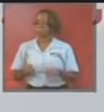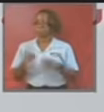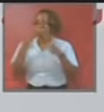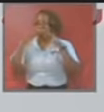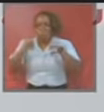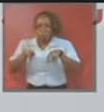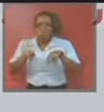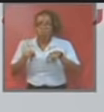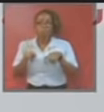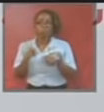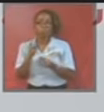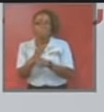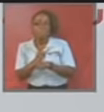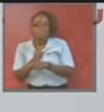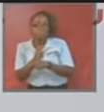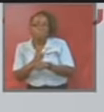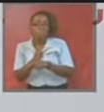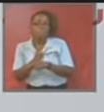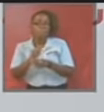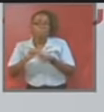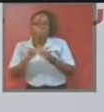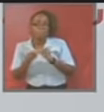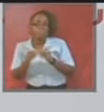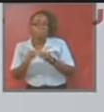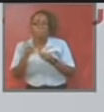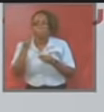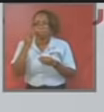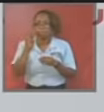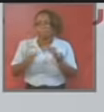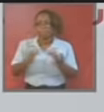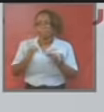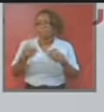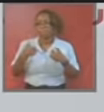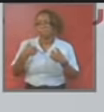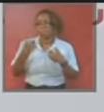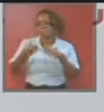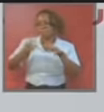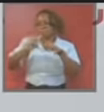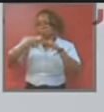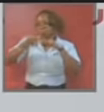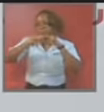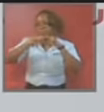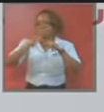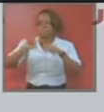if there was that great jump, and then of course look to see what the explanation was. So we'll have